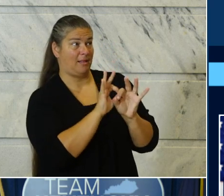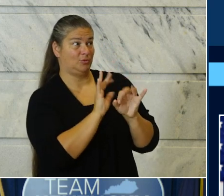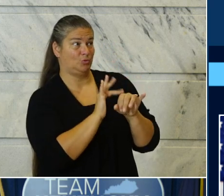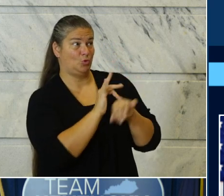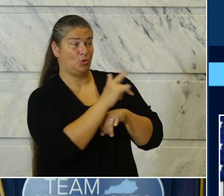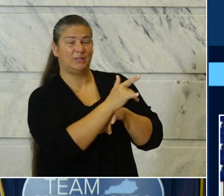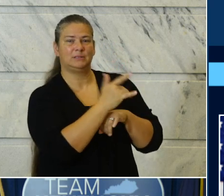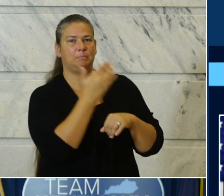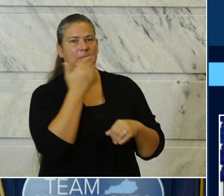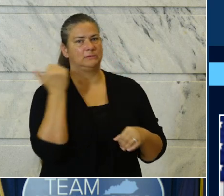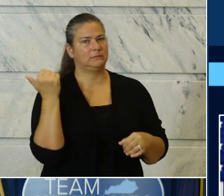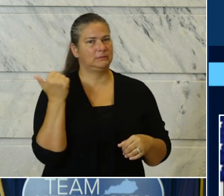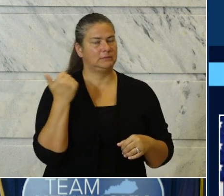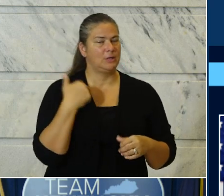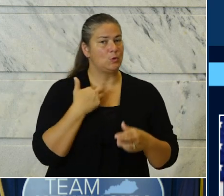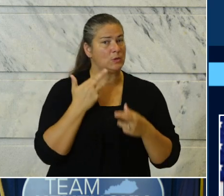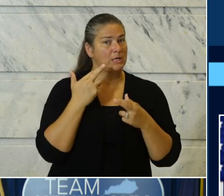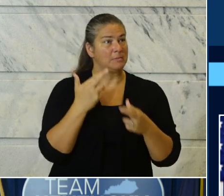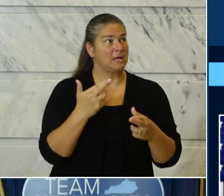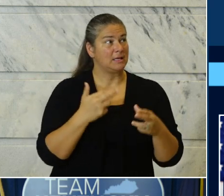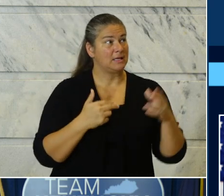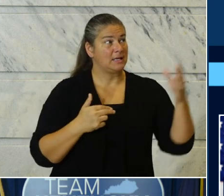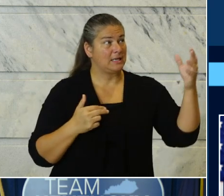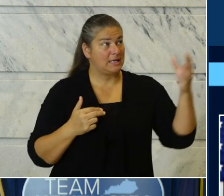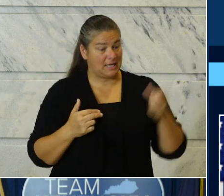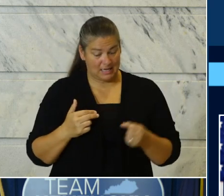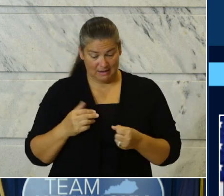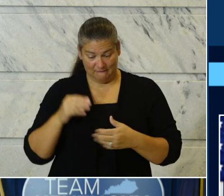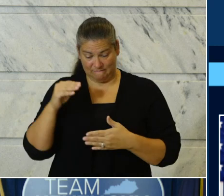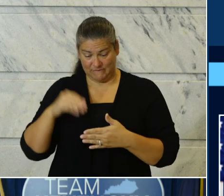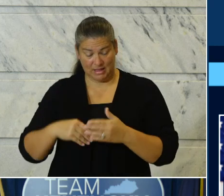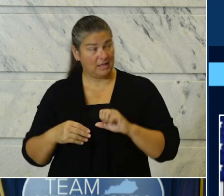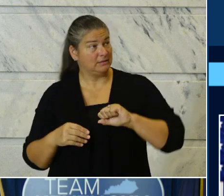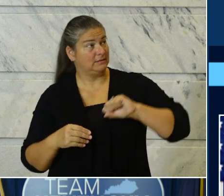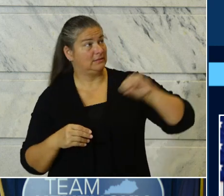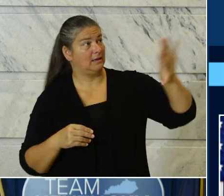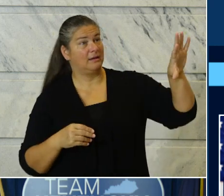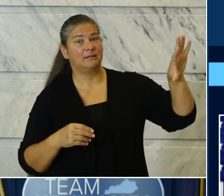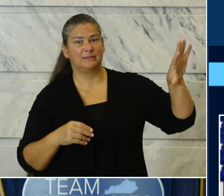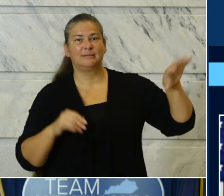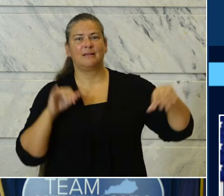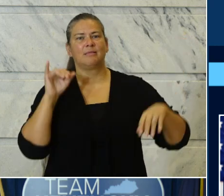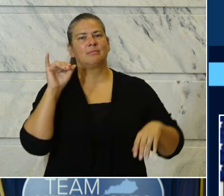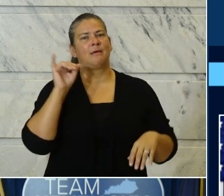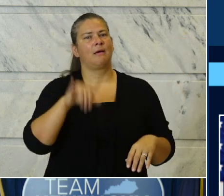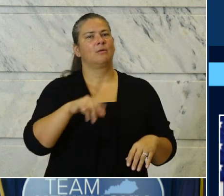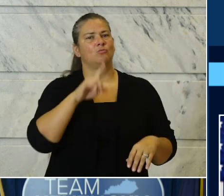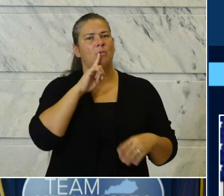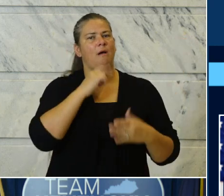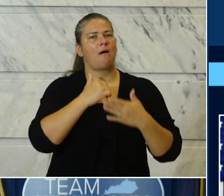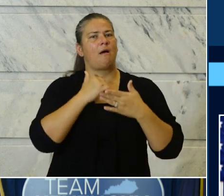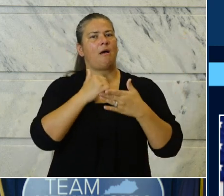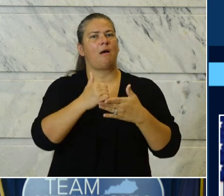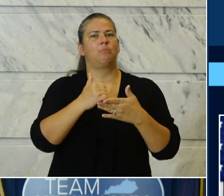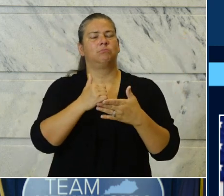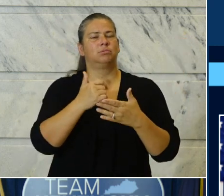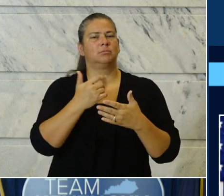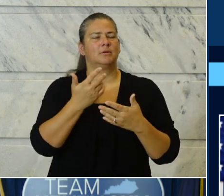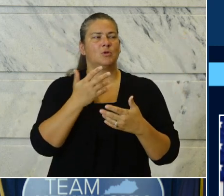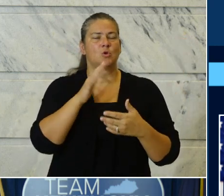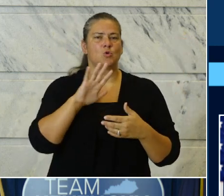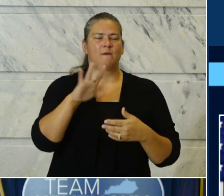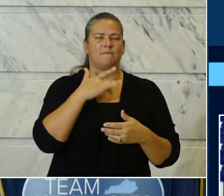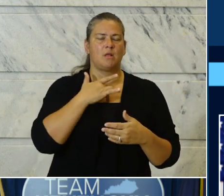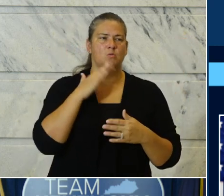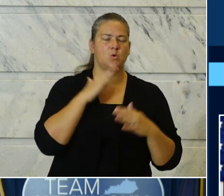I would even recommend that as soon as you get your ballot, you fill it out and you send it back in, and that would help fight any worry that you may